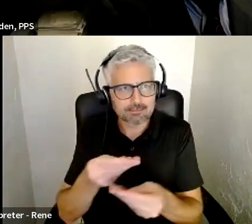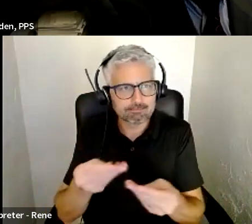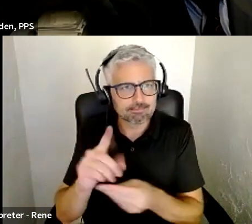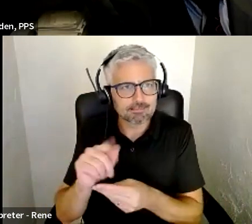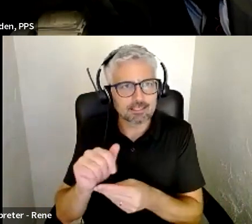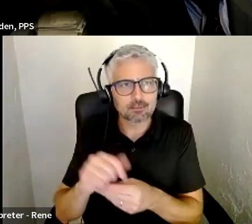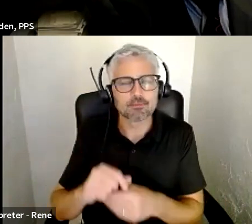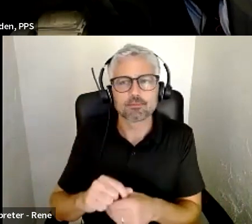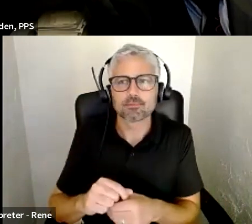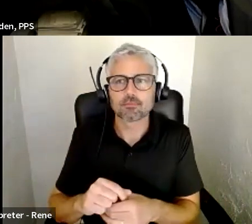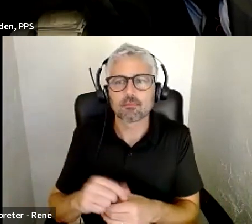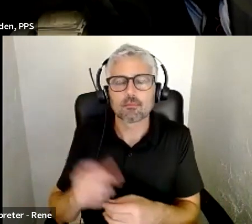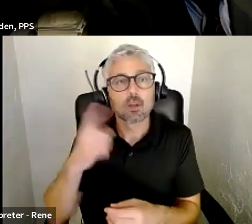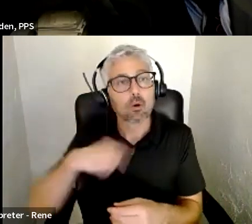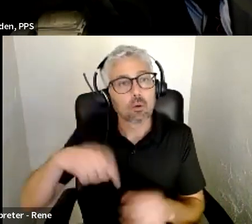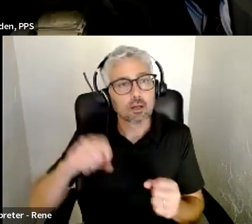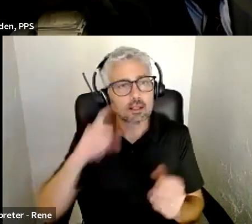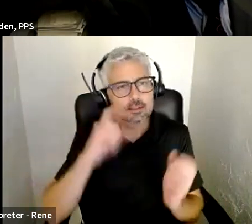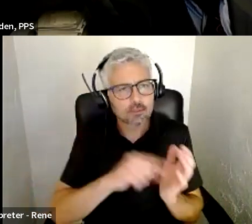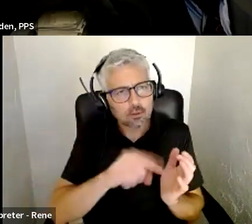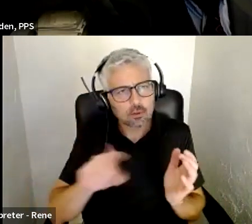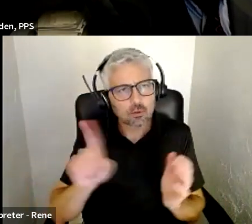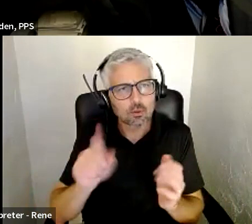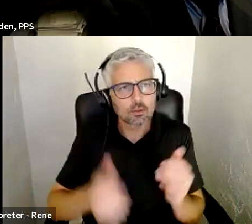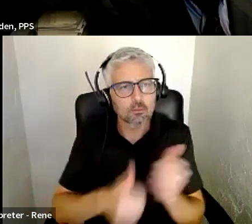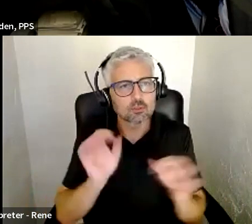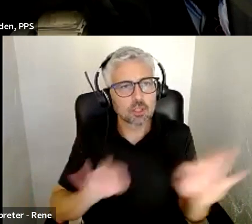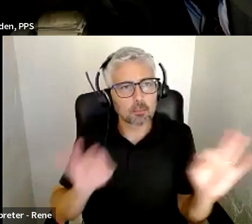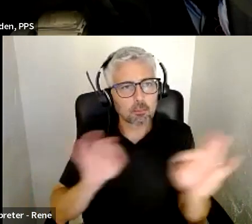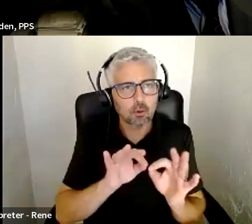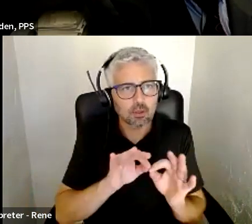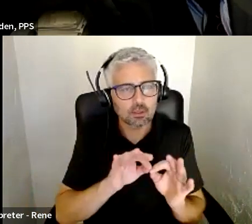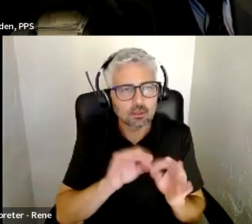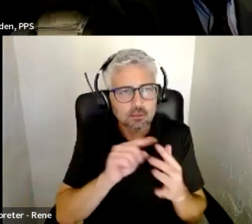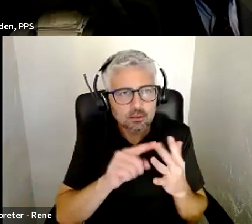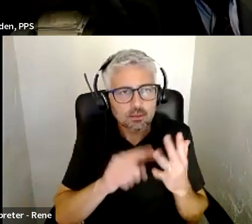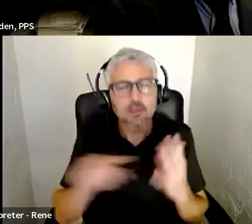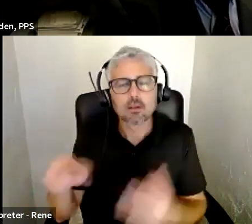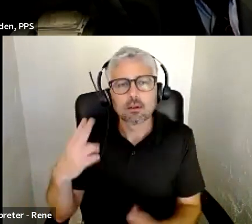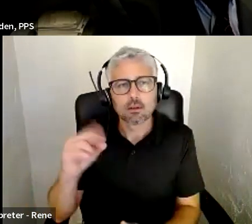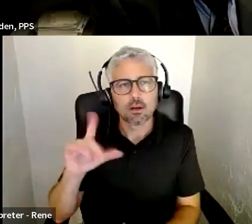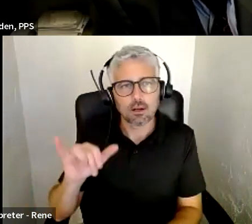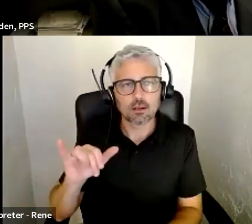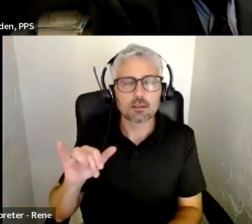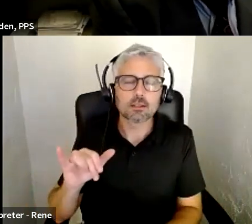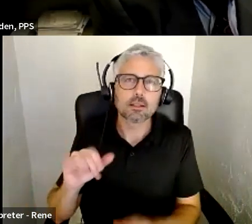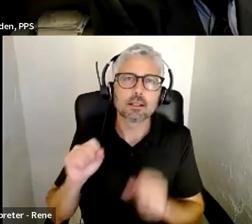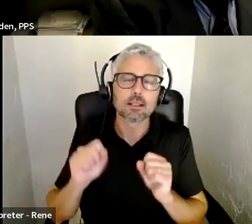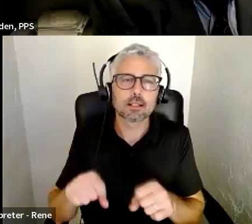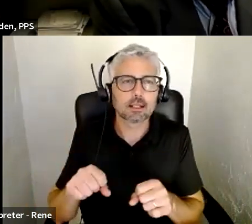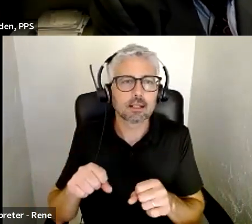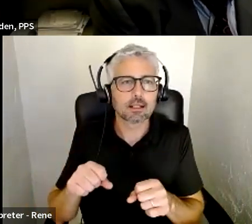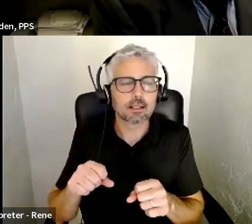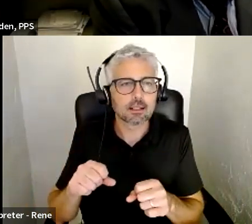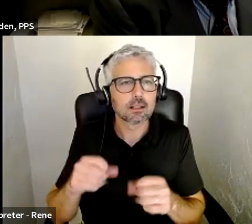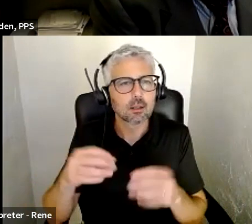to identify like where the critical areas are to focus, she may add some additional layers to